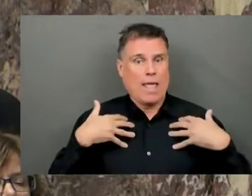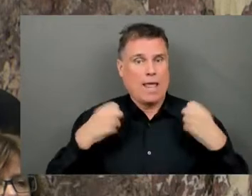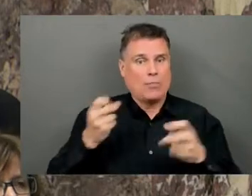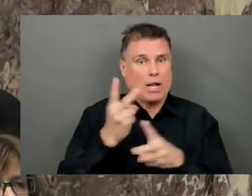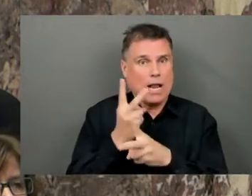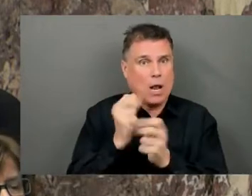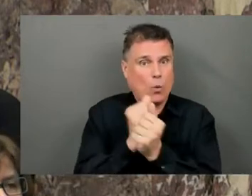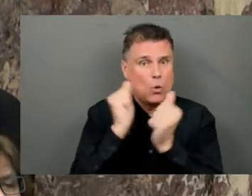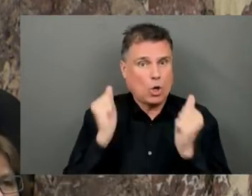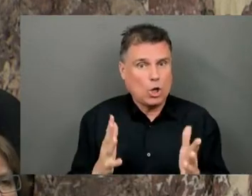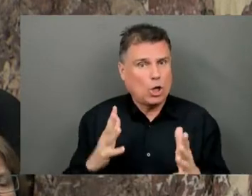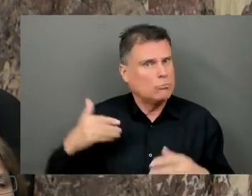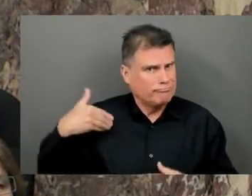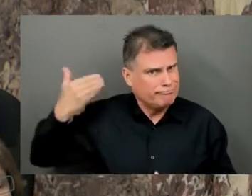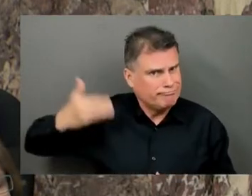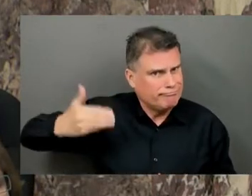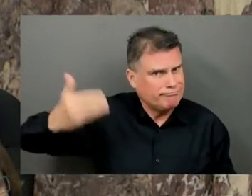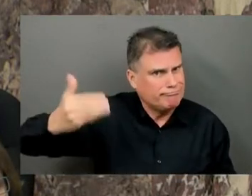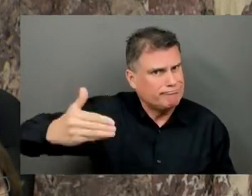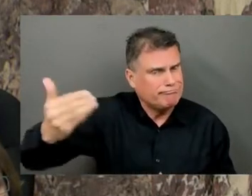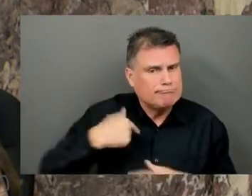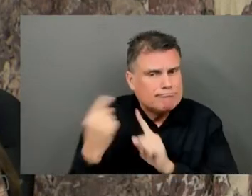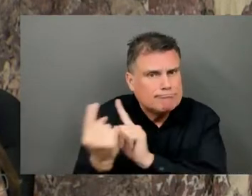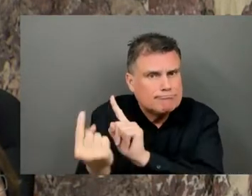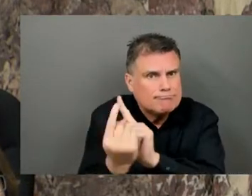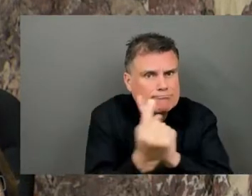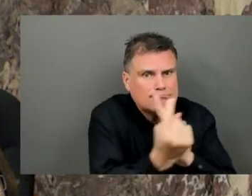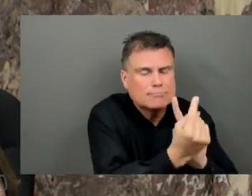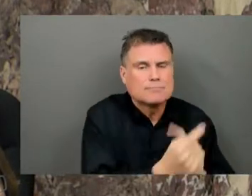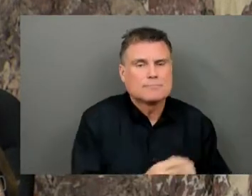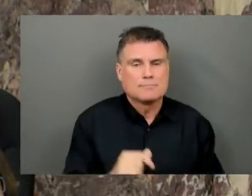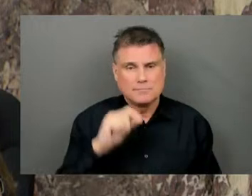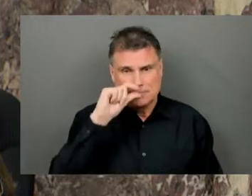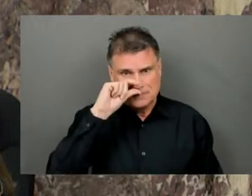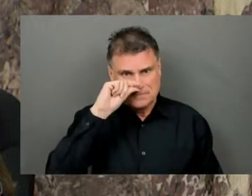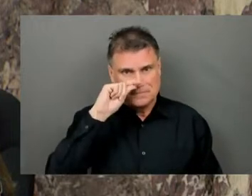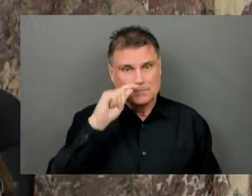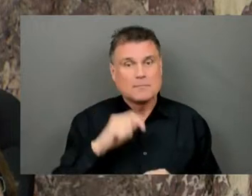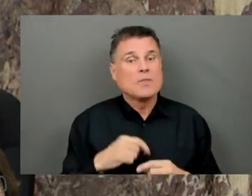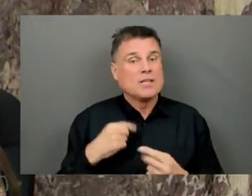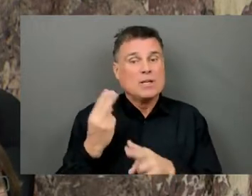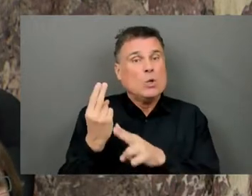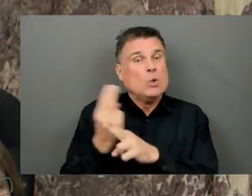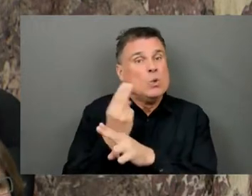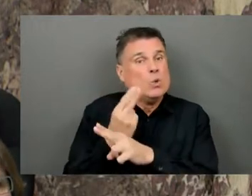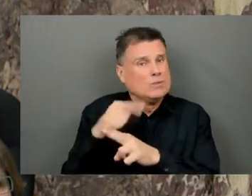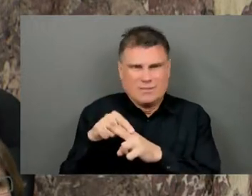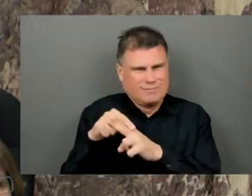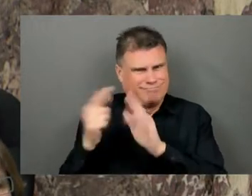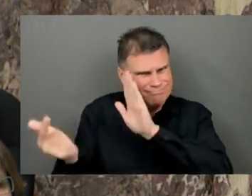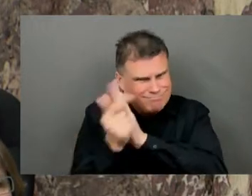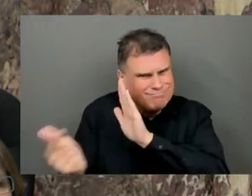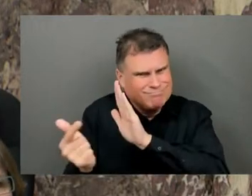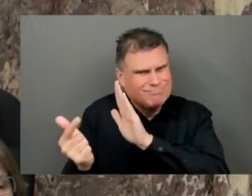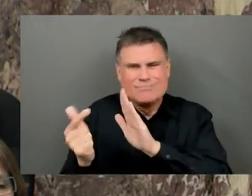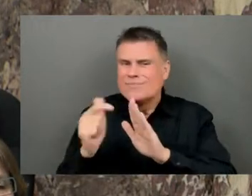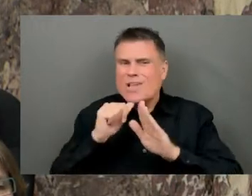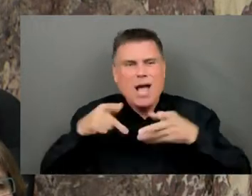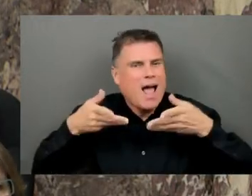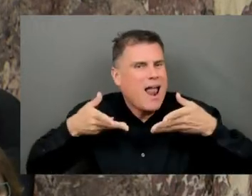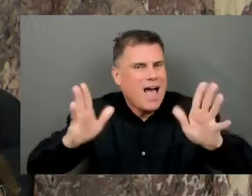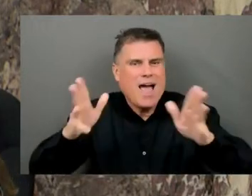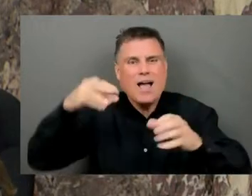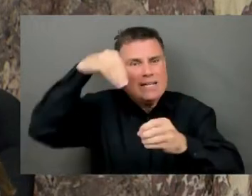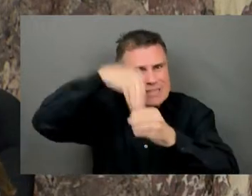allowed, cannot be allowed, will not be allowed in hospitals. Period. Honourable speaker. Period. And that is